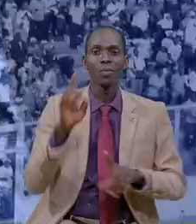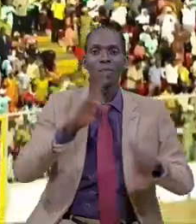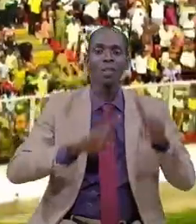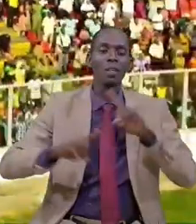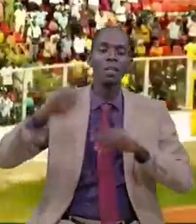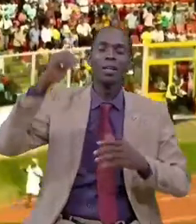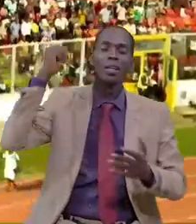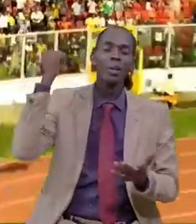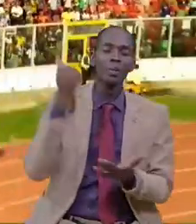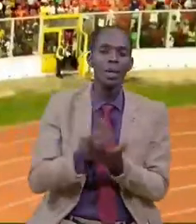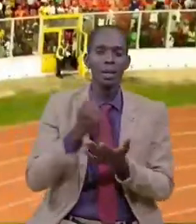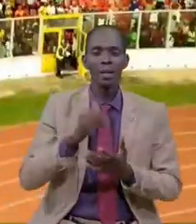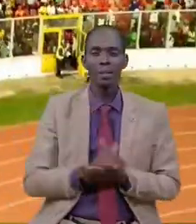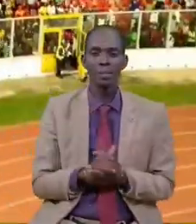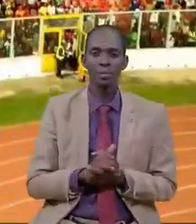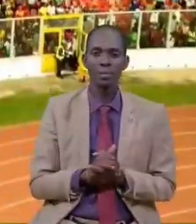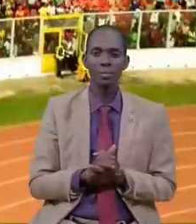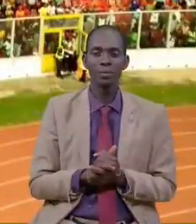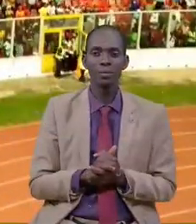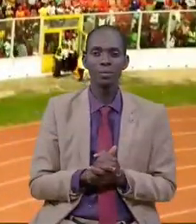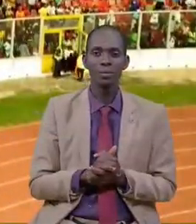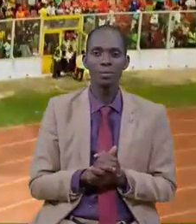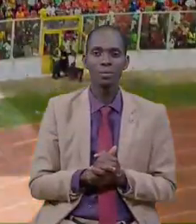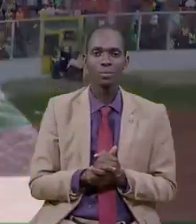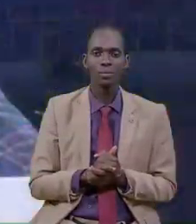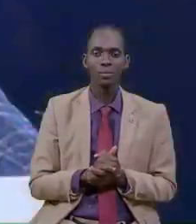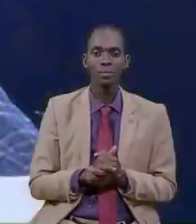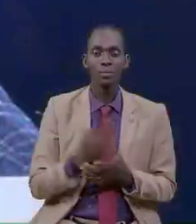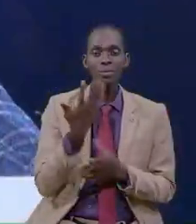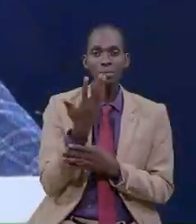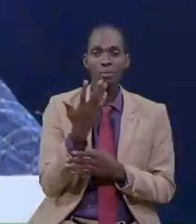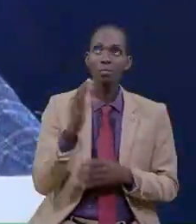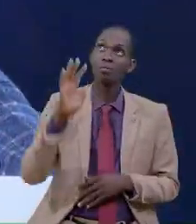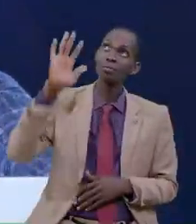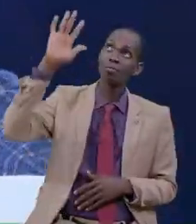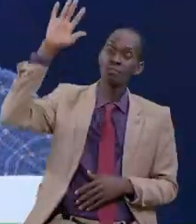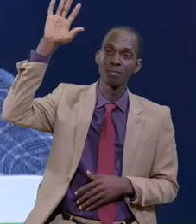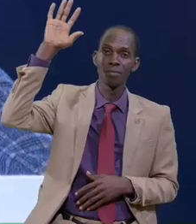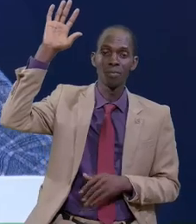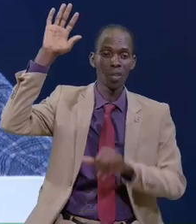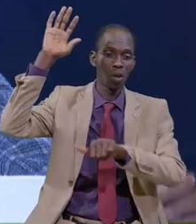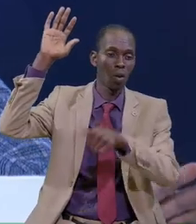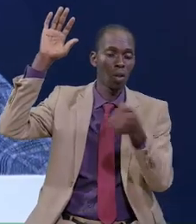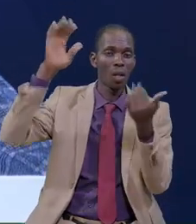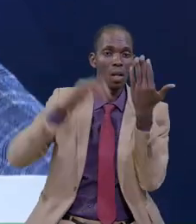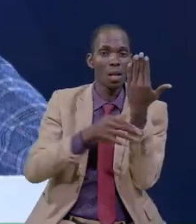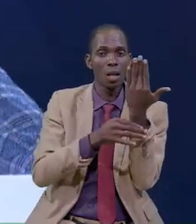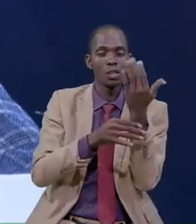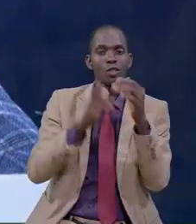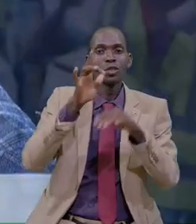Amen. Amen. Lift up that hand. And lift the other hand when you have